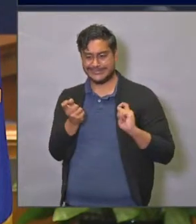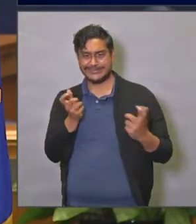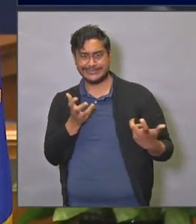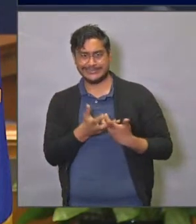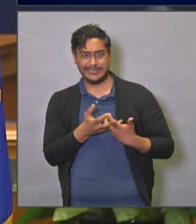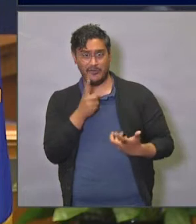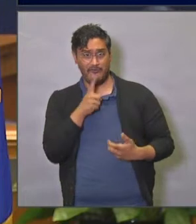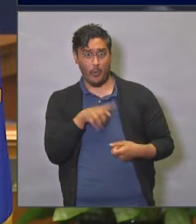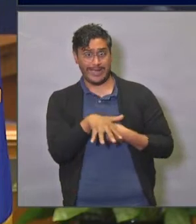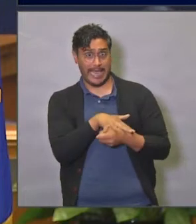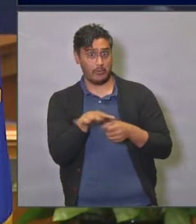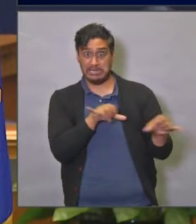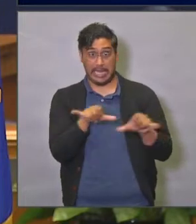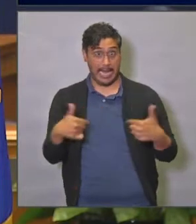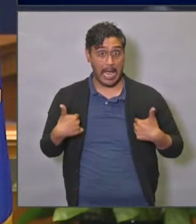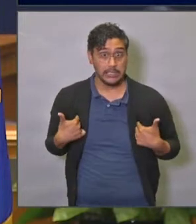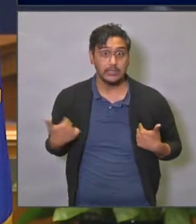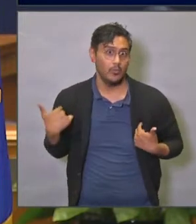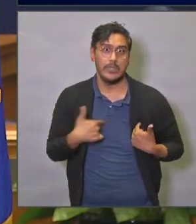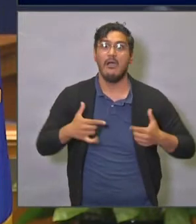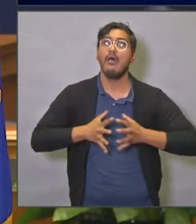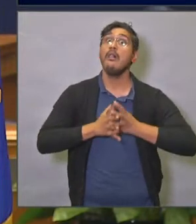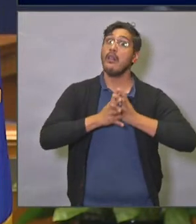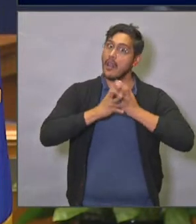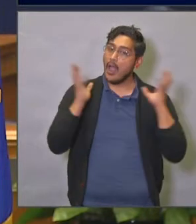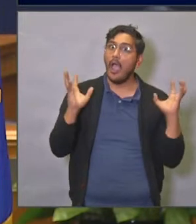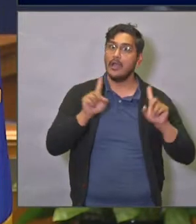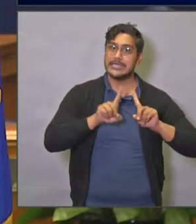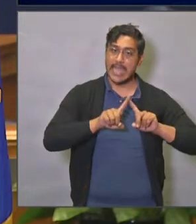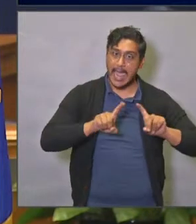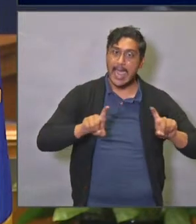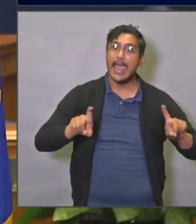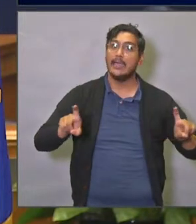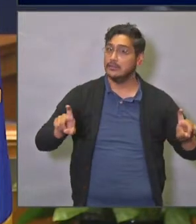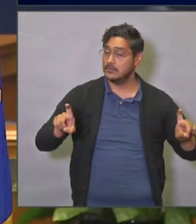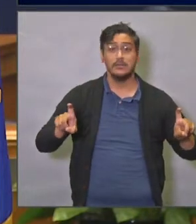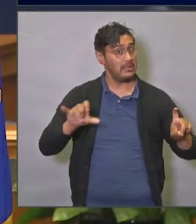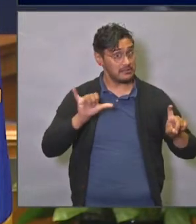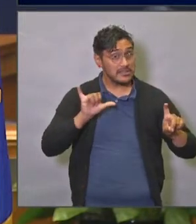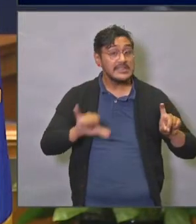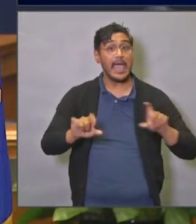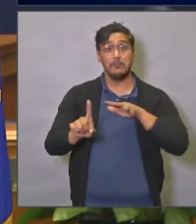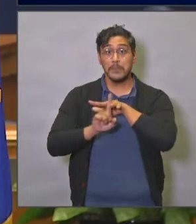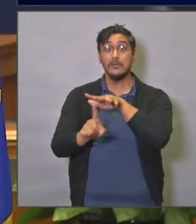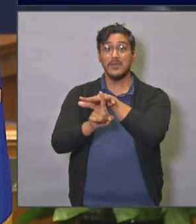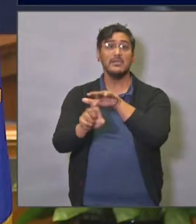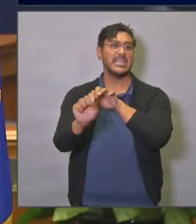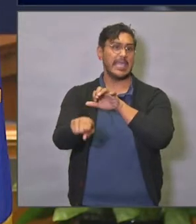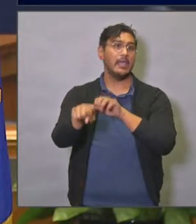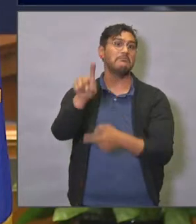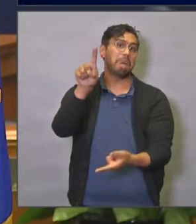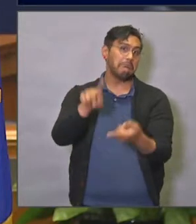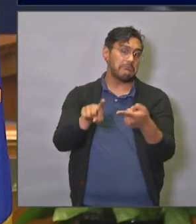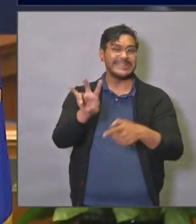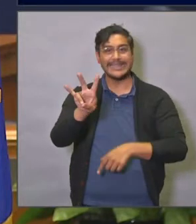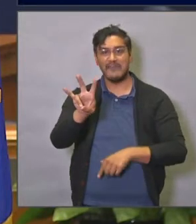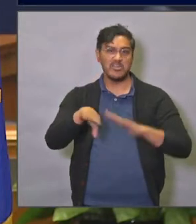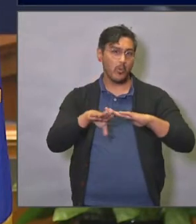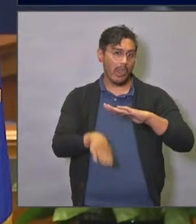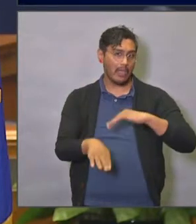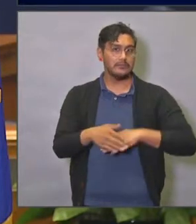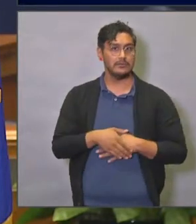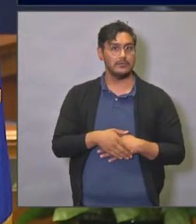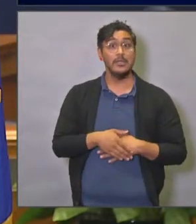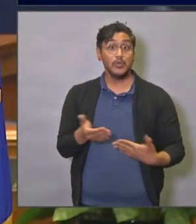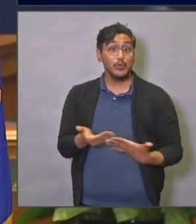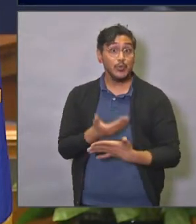those counties like ours that do a high volume of testing, that case could drop to 7 or less. We will get the new